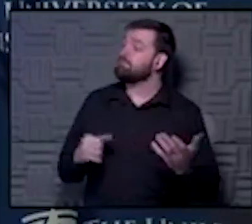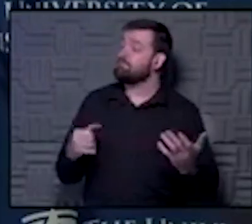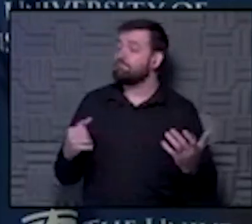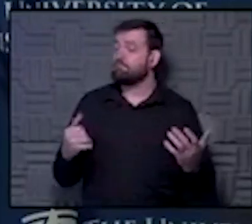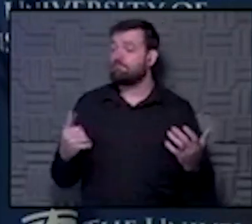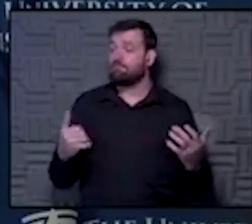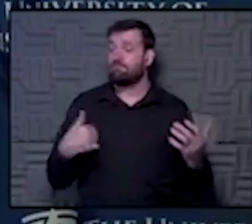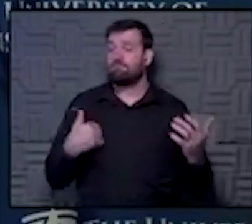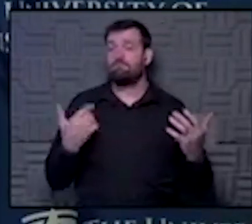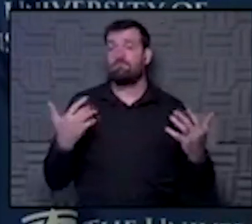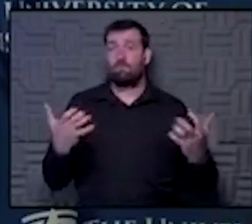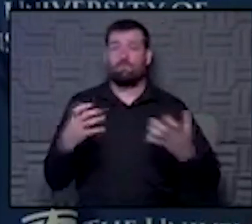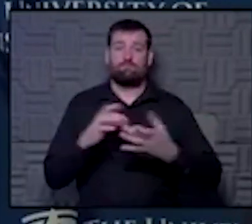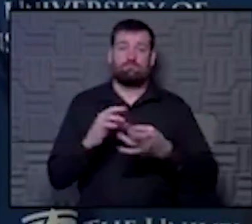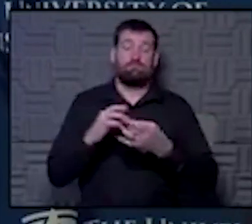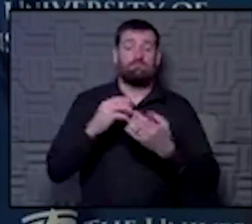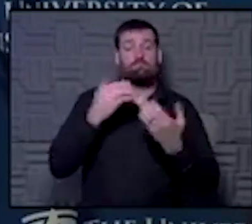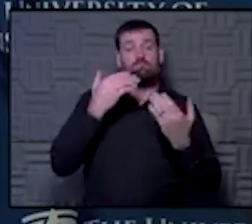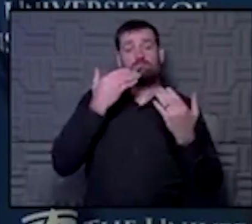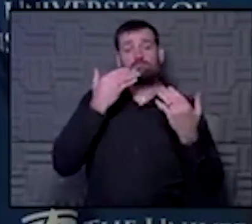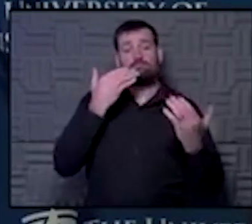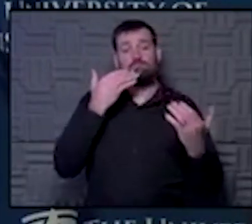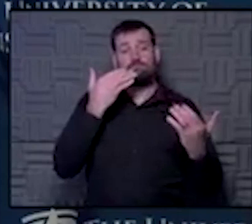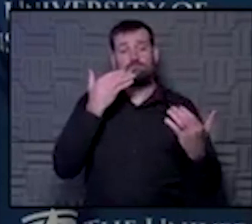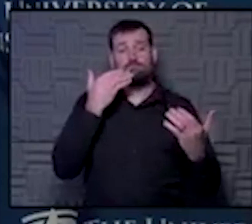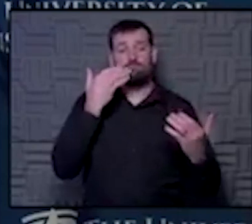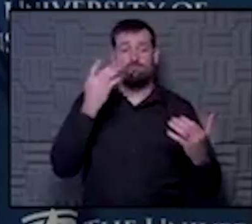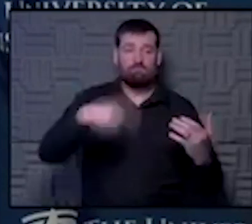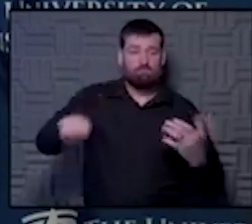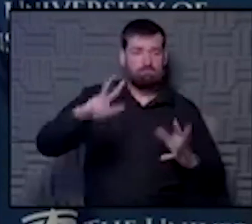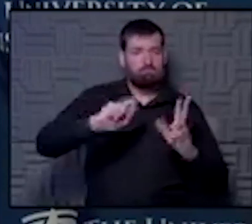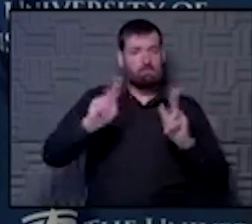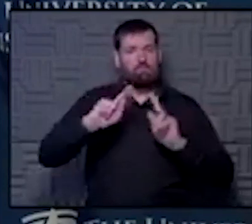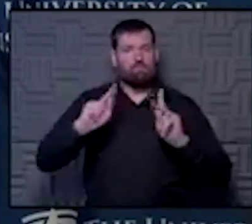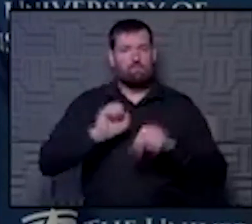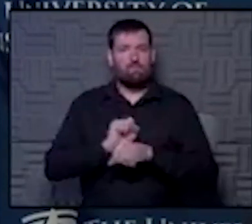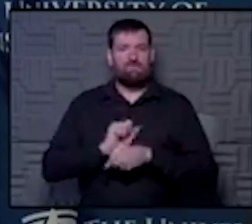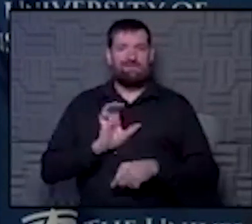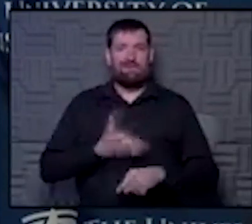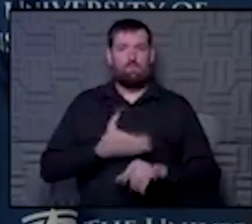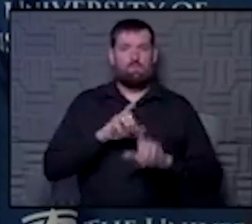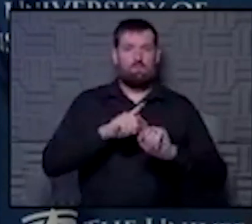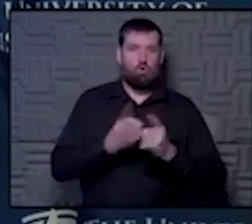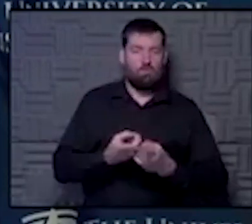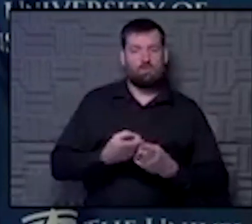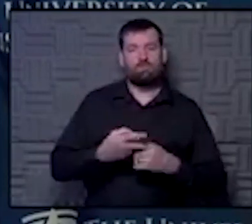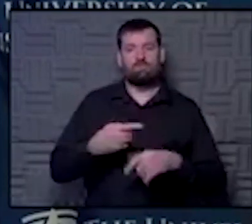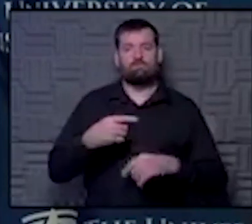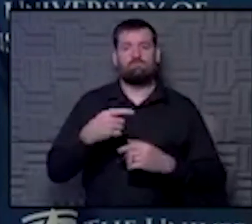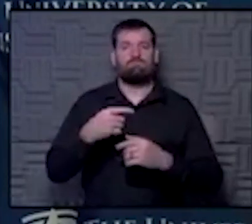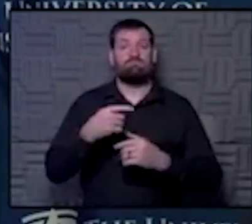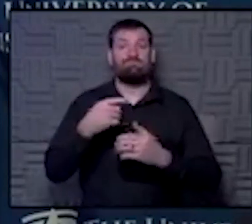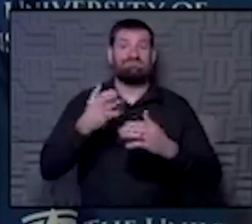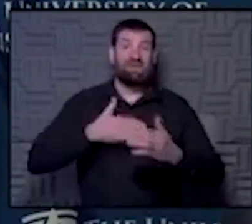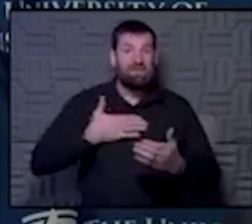I just want to say thank you to the people working in our department and Happy Respiratory Therapy